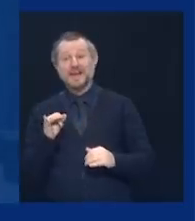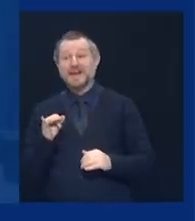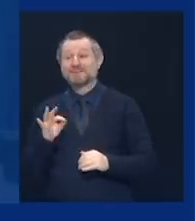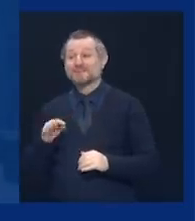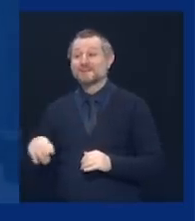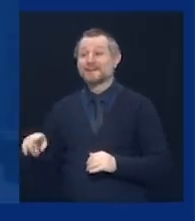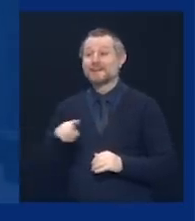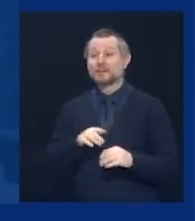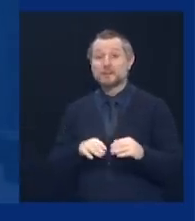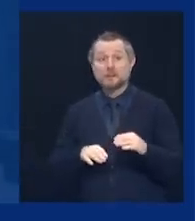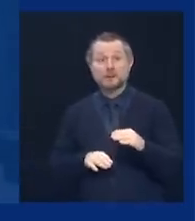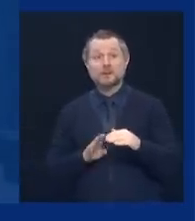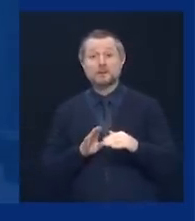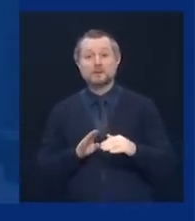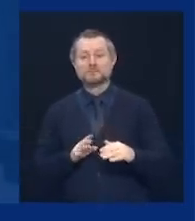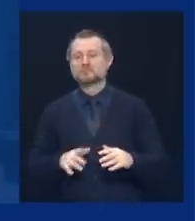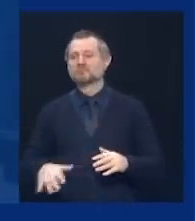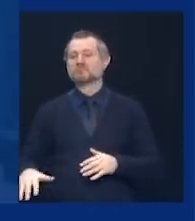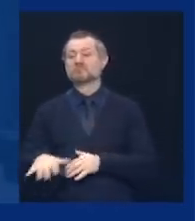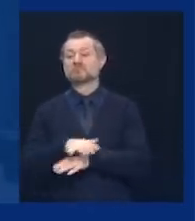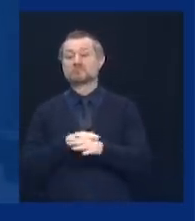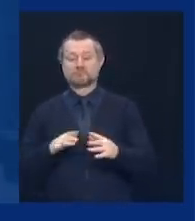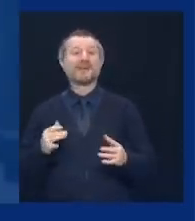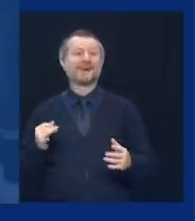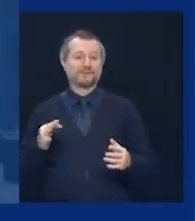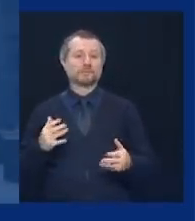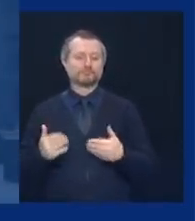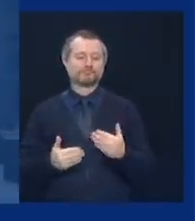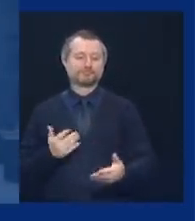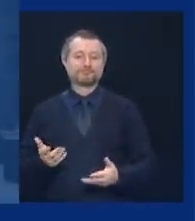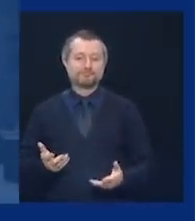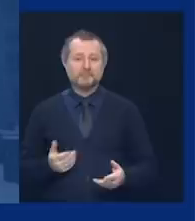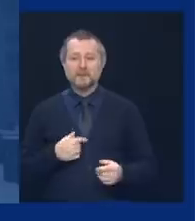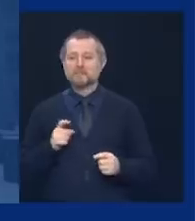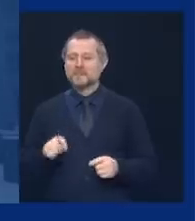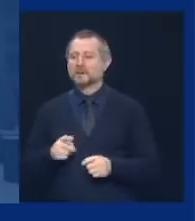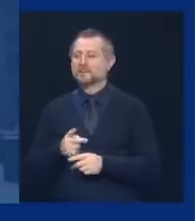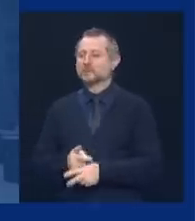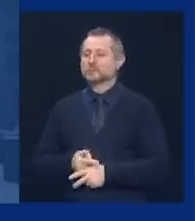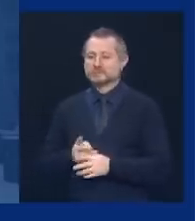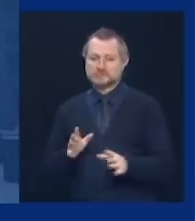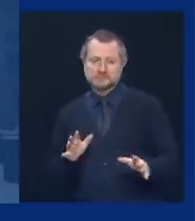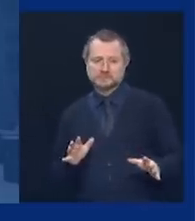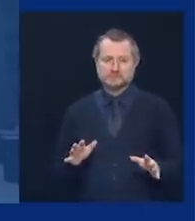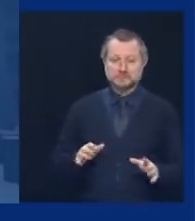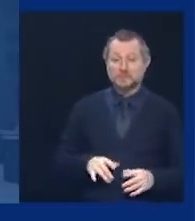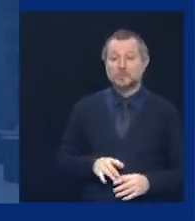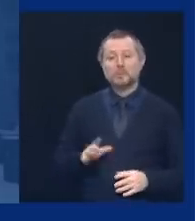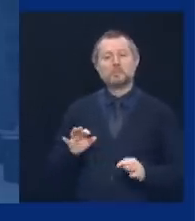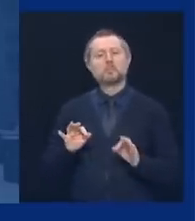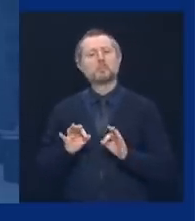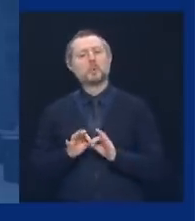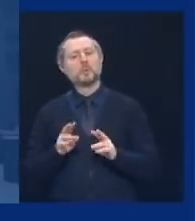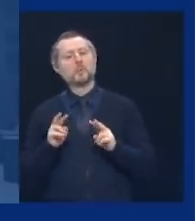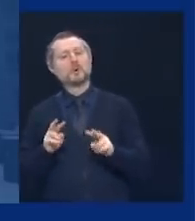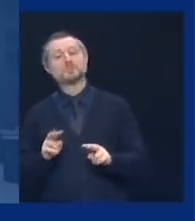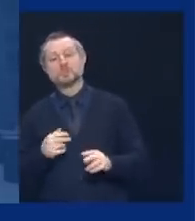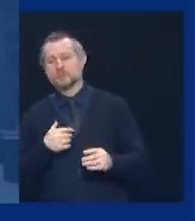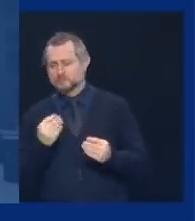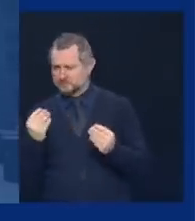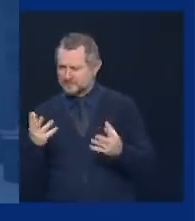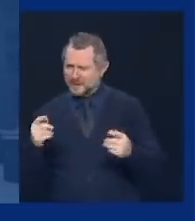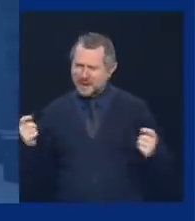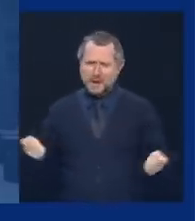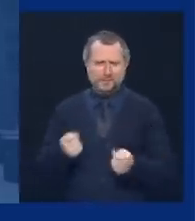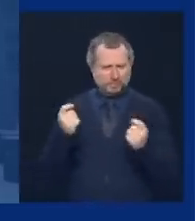up dramatically. And that's what we need to watch over these next 10 days. Celebrate. I'm going to